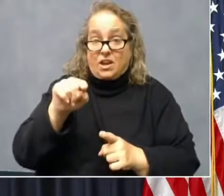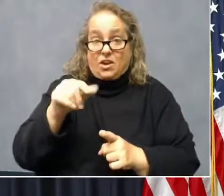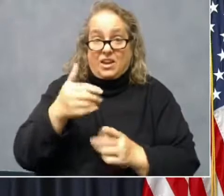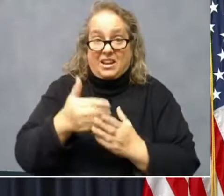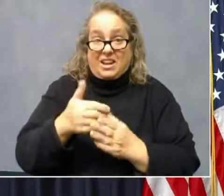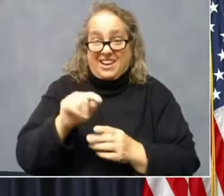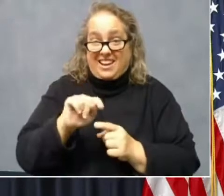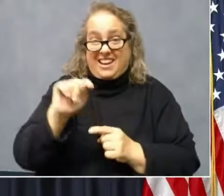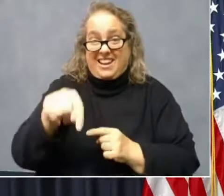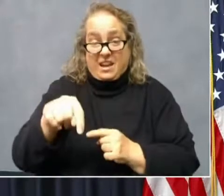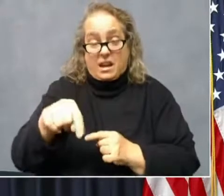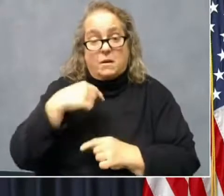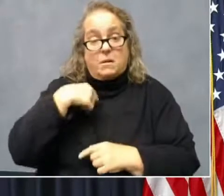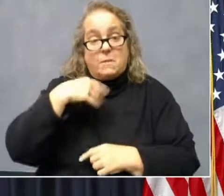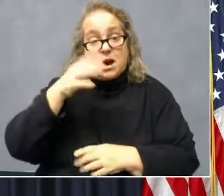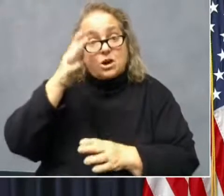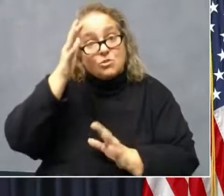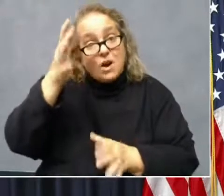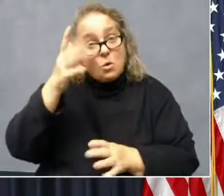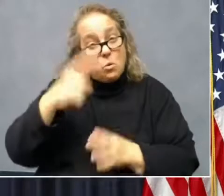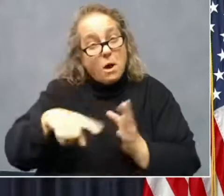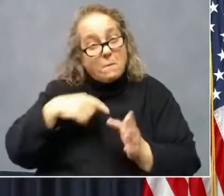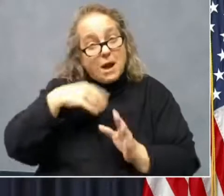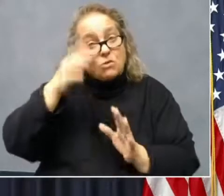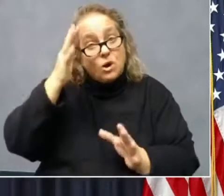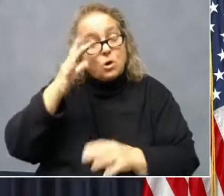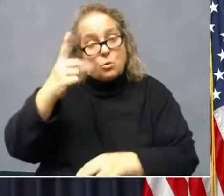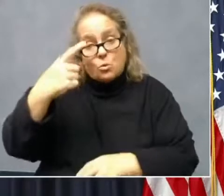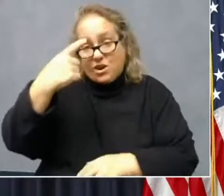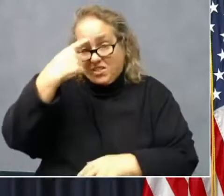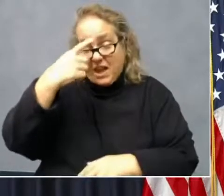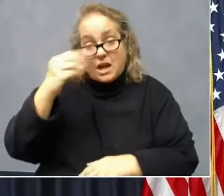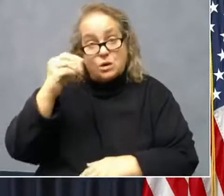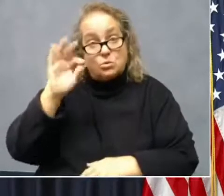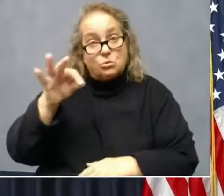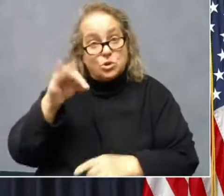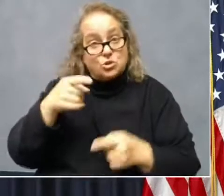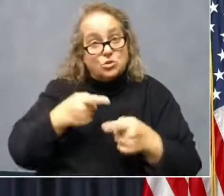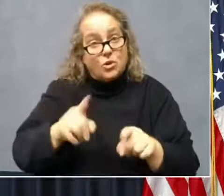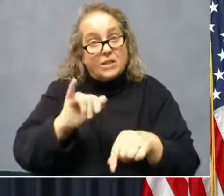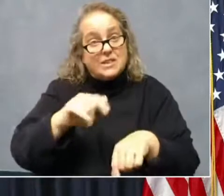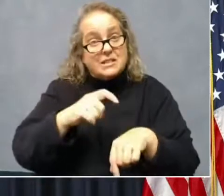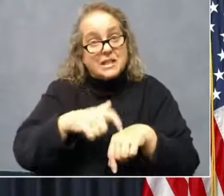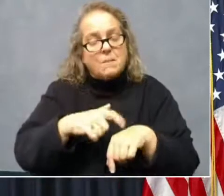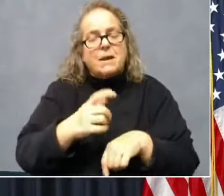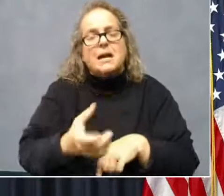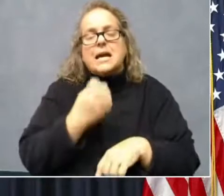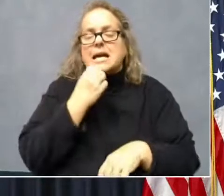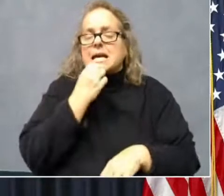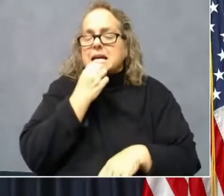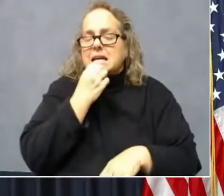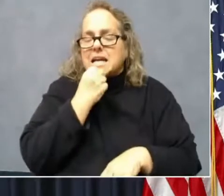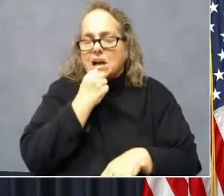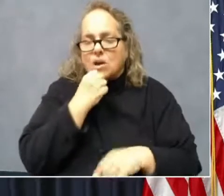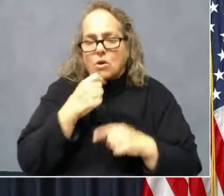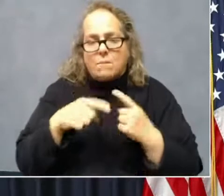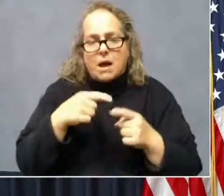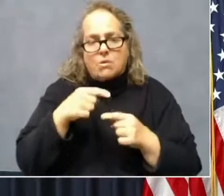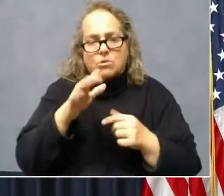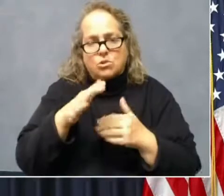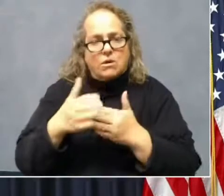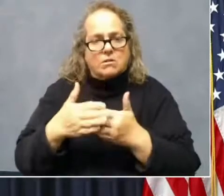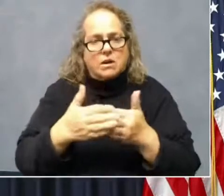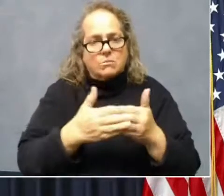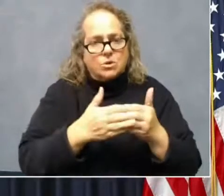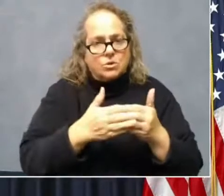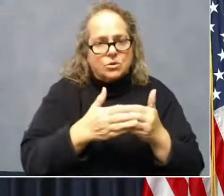my granddad would think and or preach during this. Caring about your fellow man, doing the right